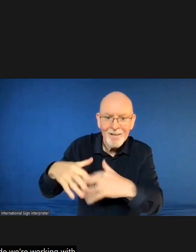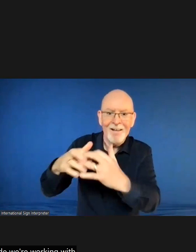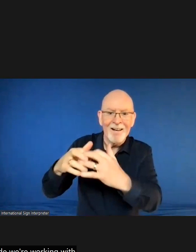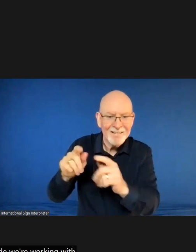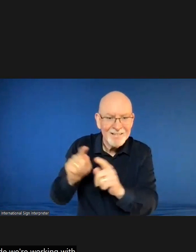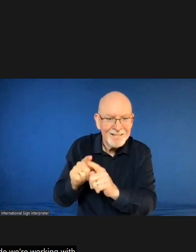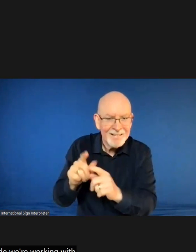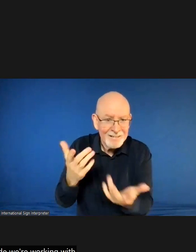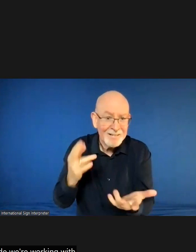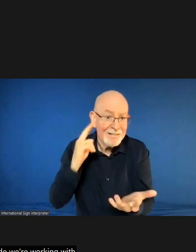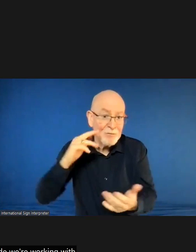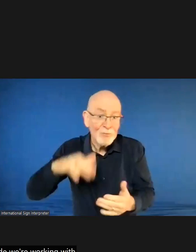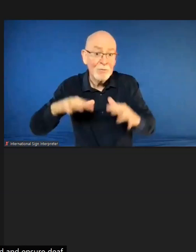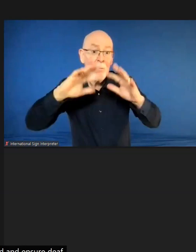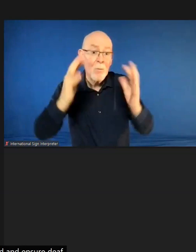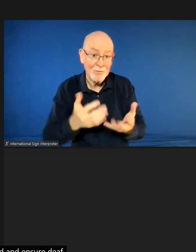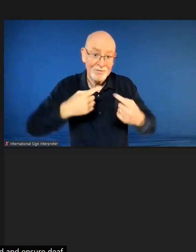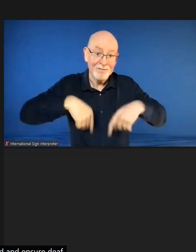Thank you for listening.